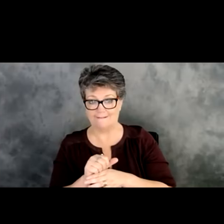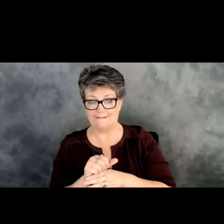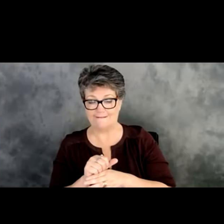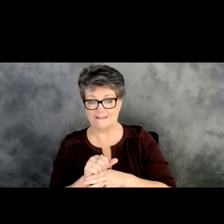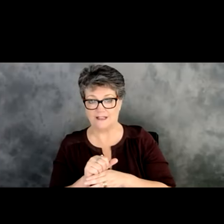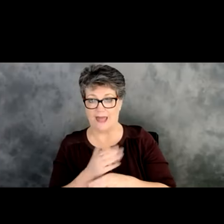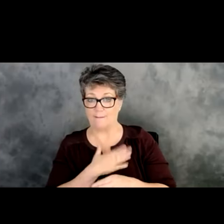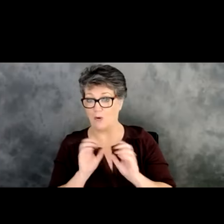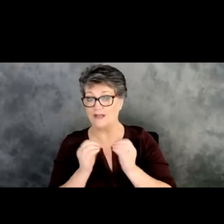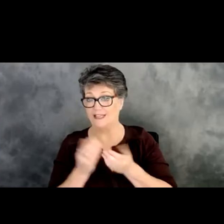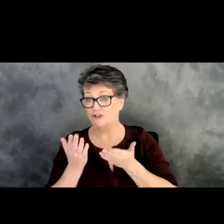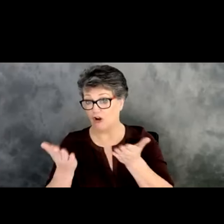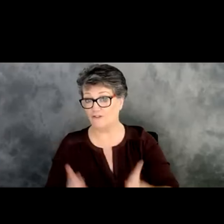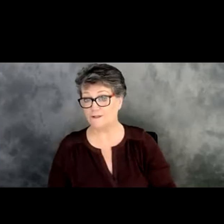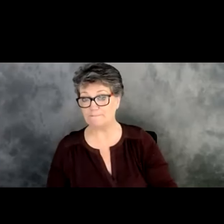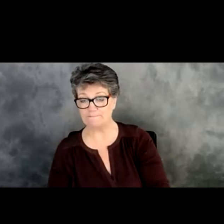that my organization offers.